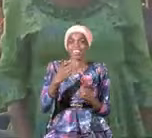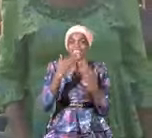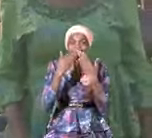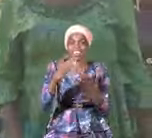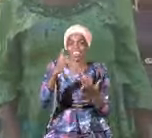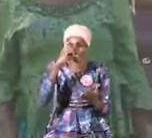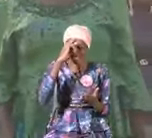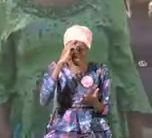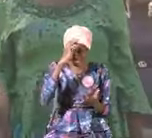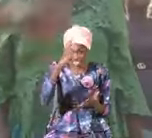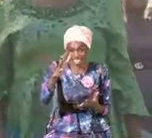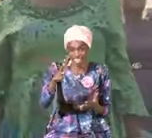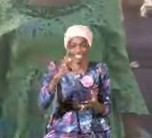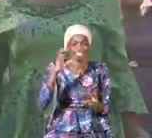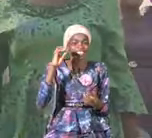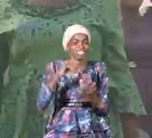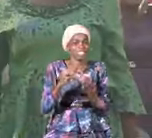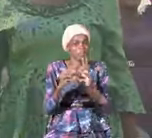sir. And lastly,